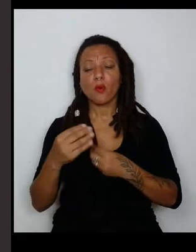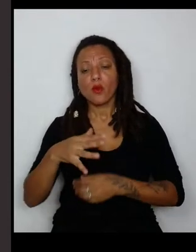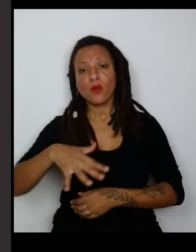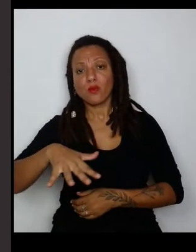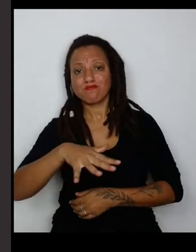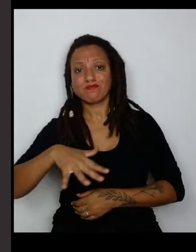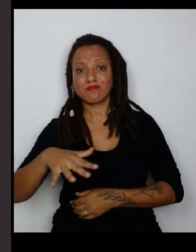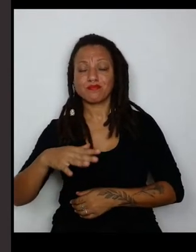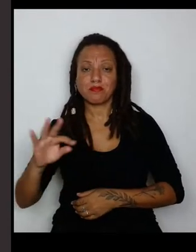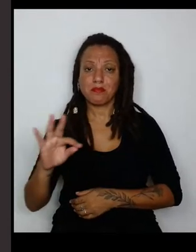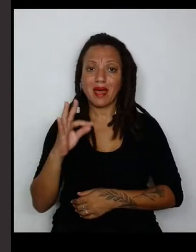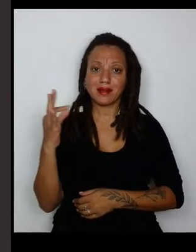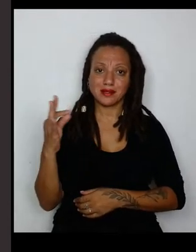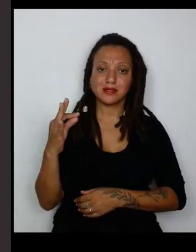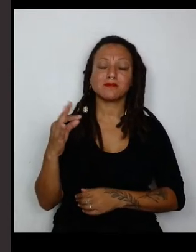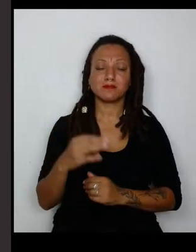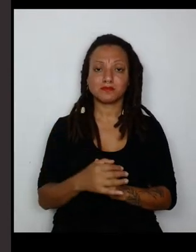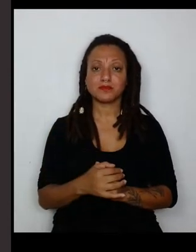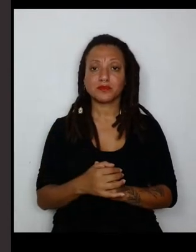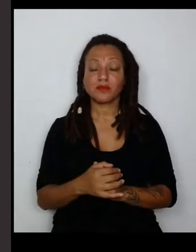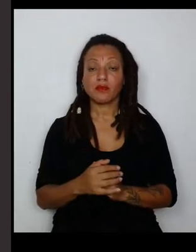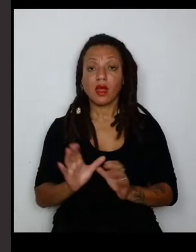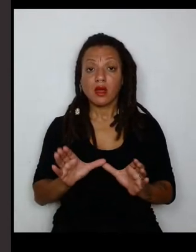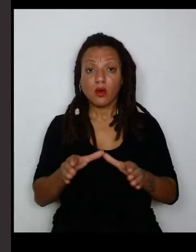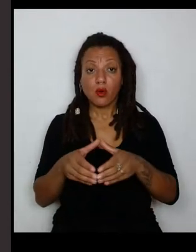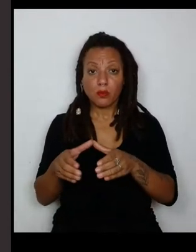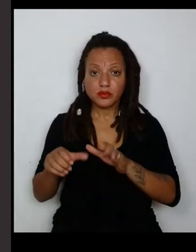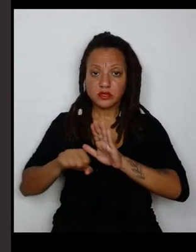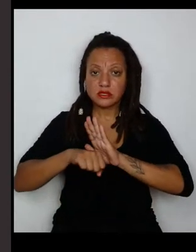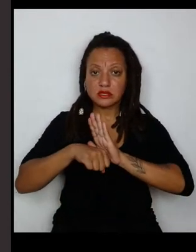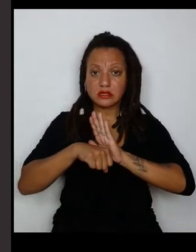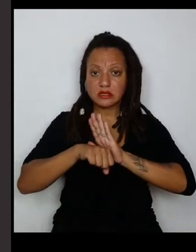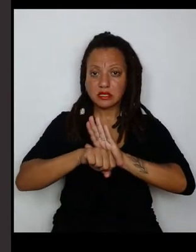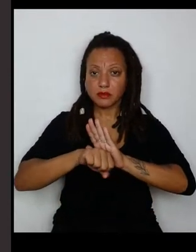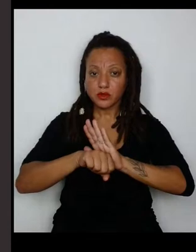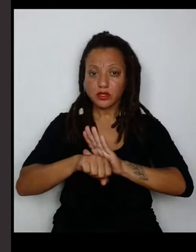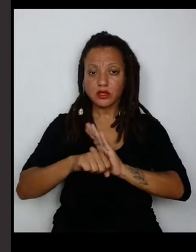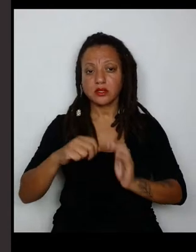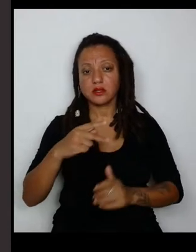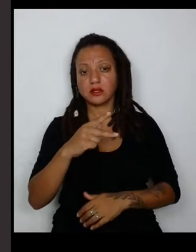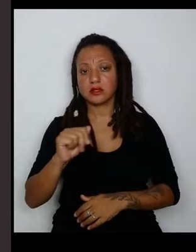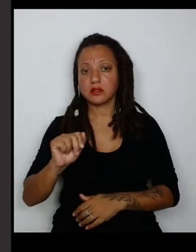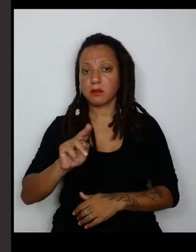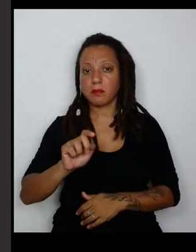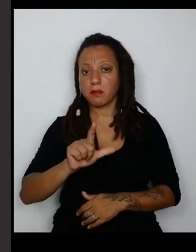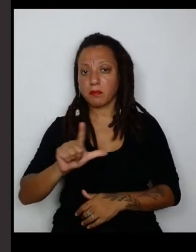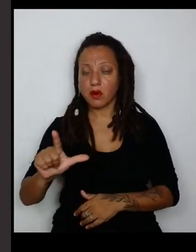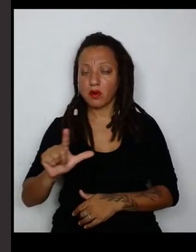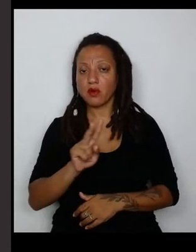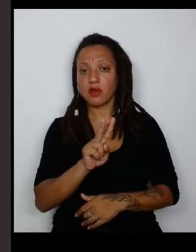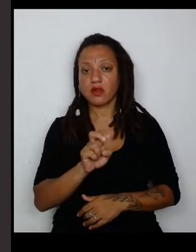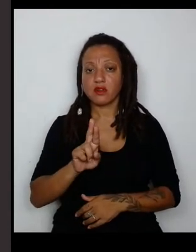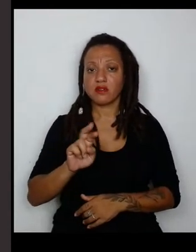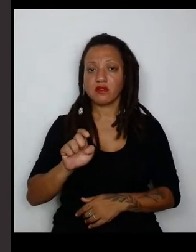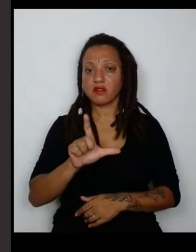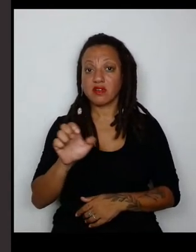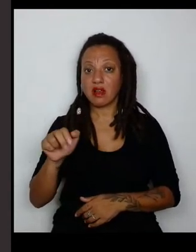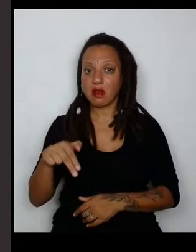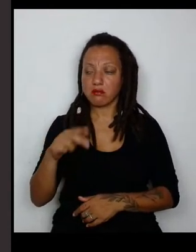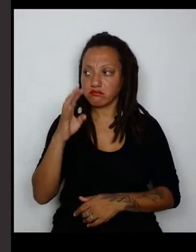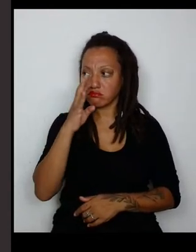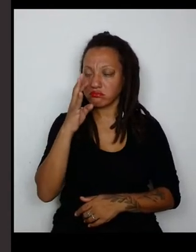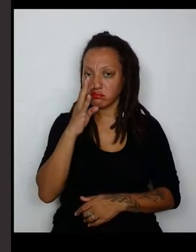admired intersected with the subculture of gay men and cross-dressers variously variously called amber t